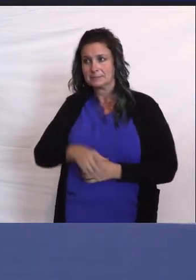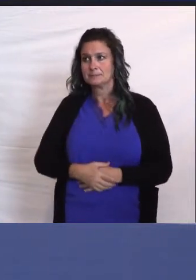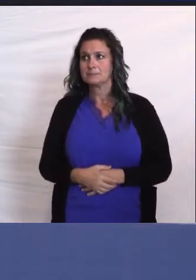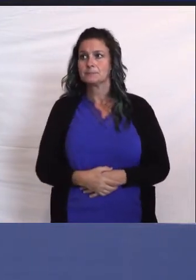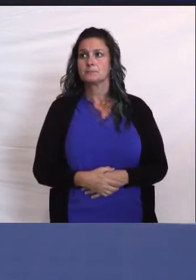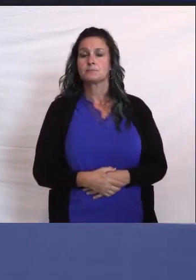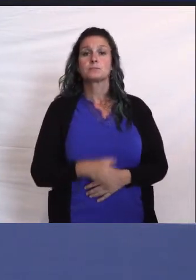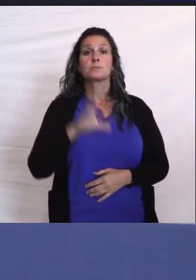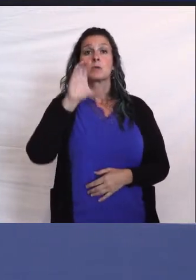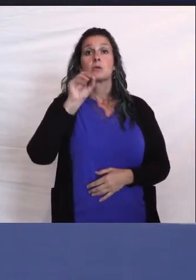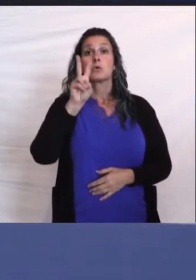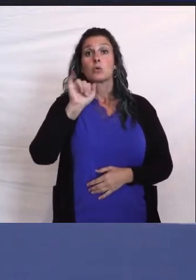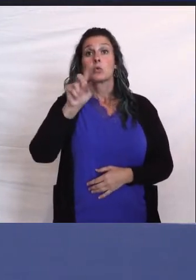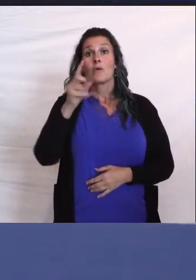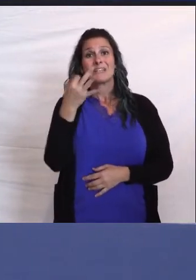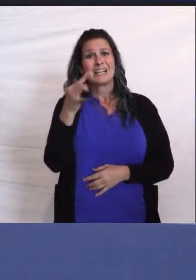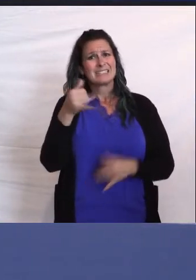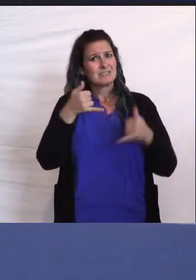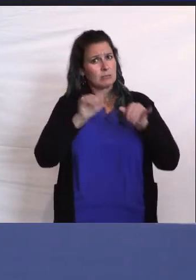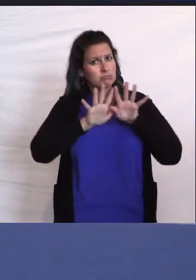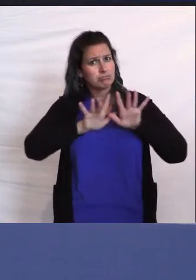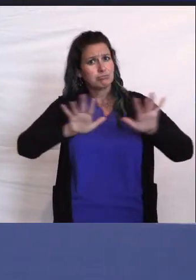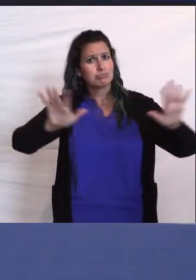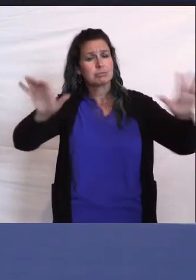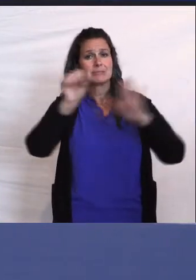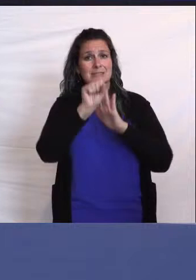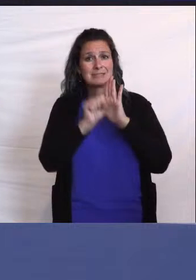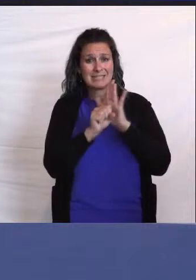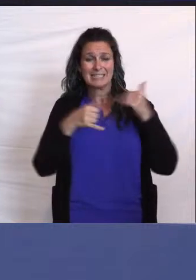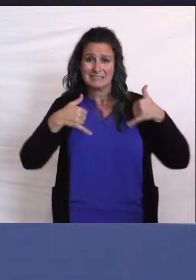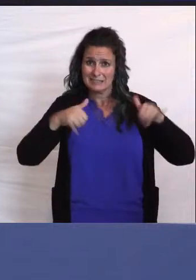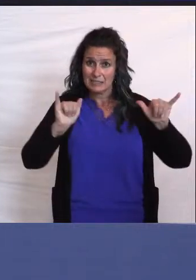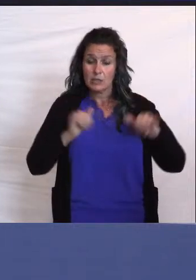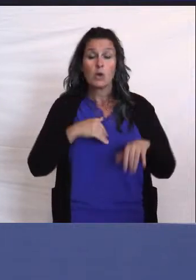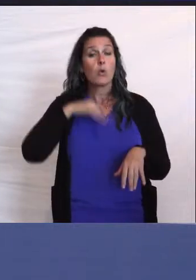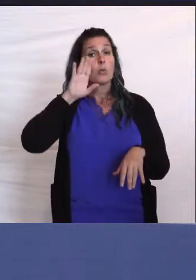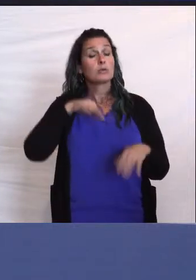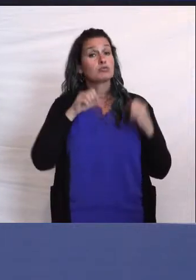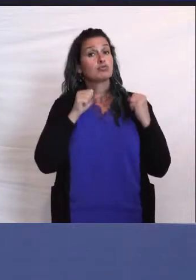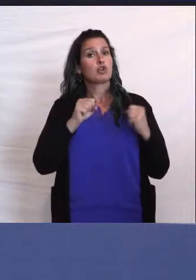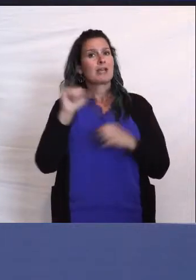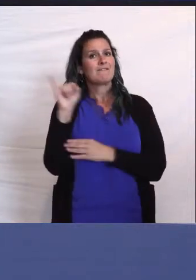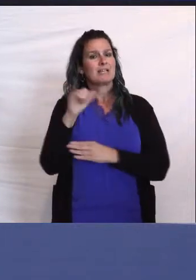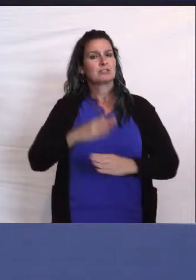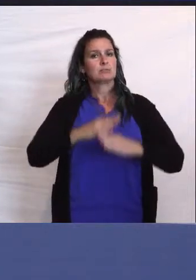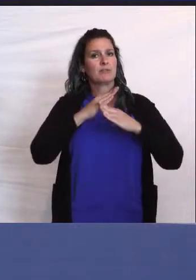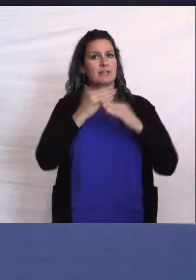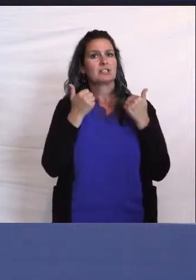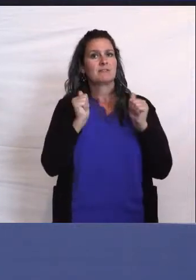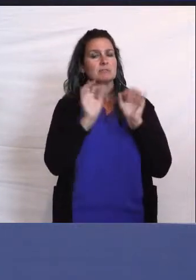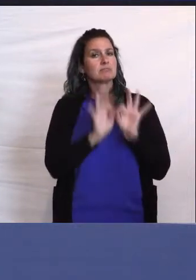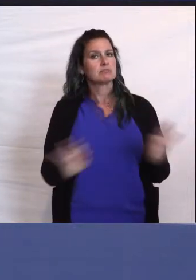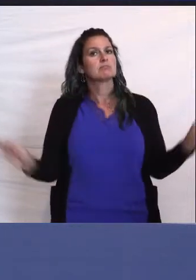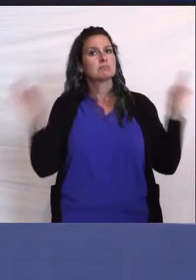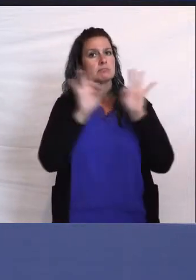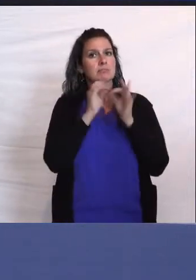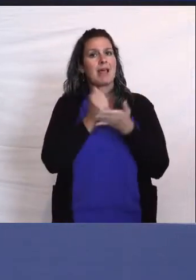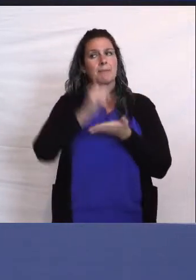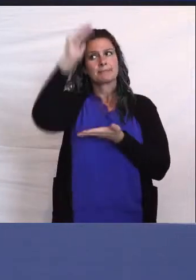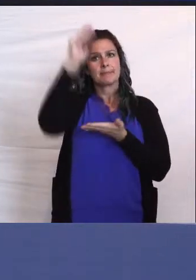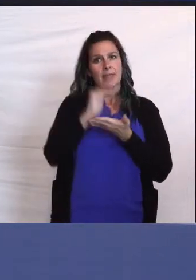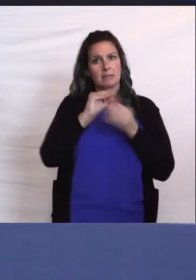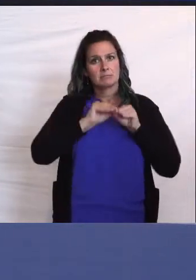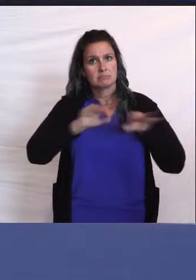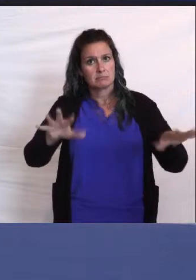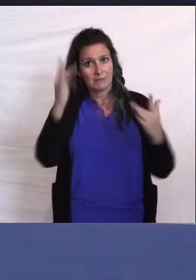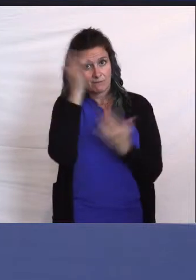As COVID-19 is still circulating in our state, we know strong infection prevention efforts will be vital in reducing transmission of the